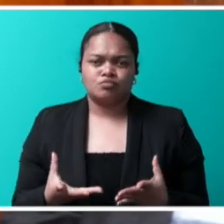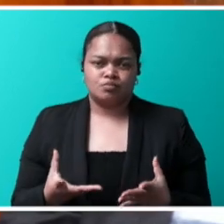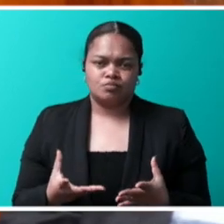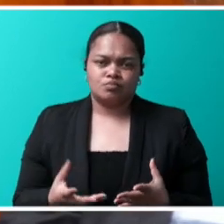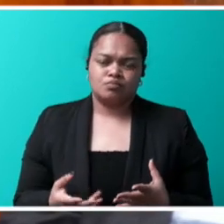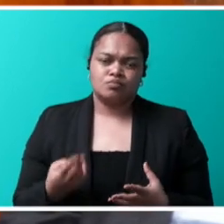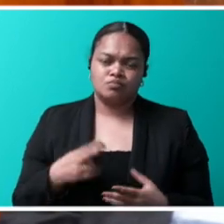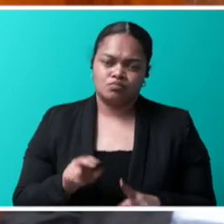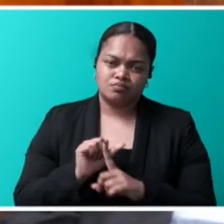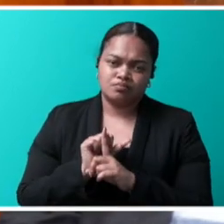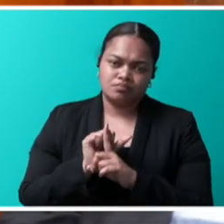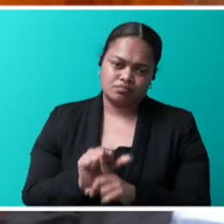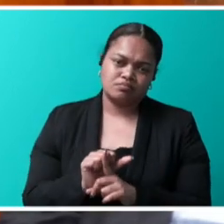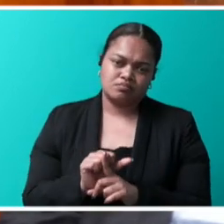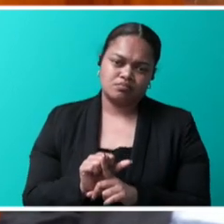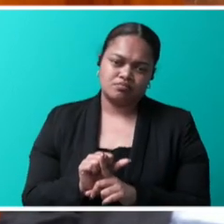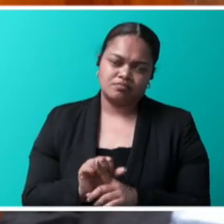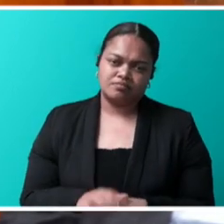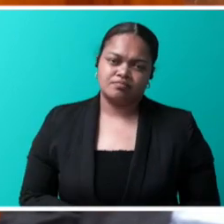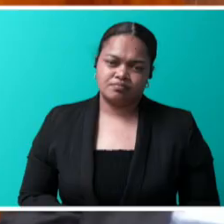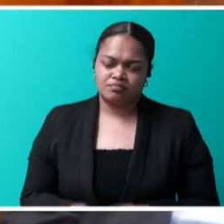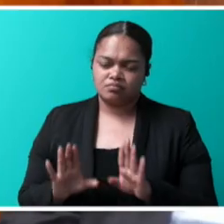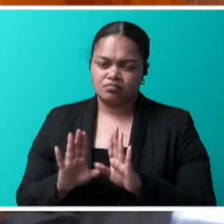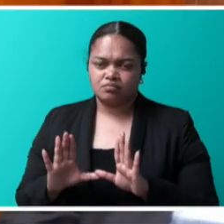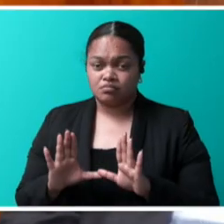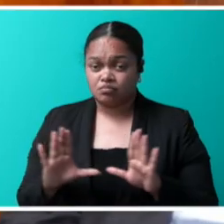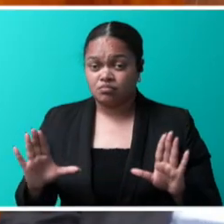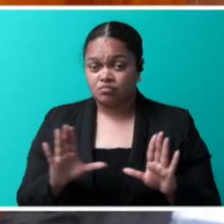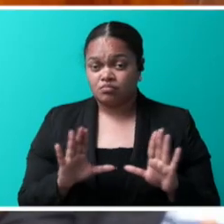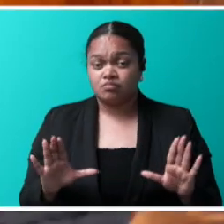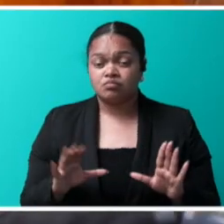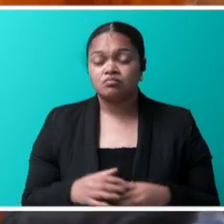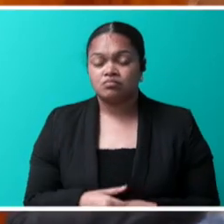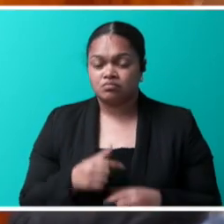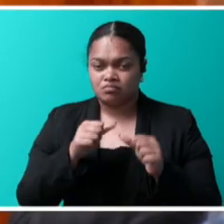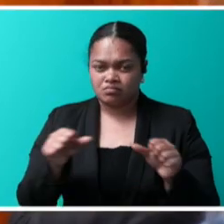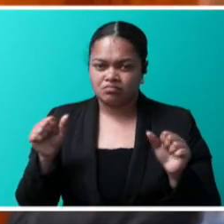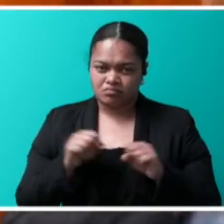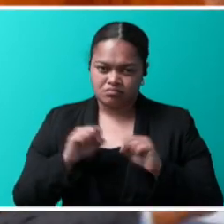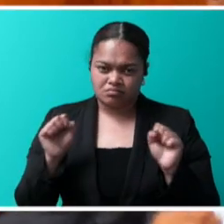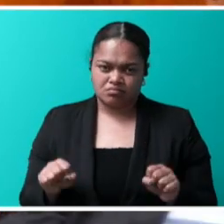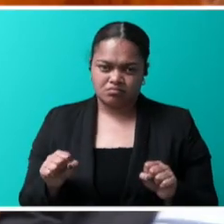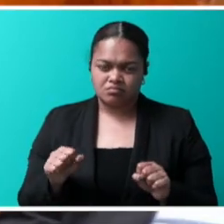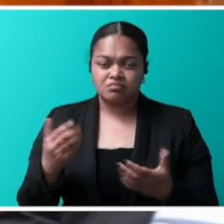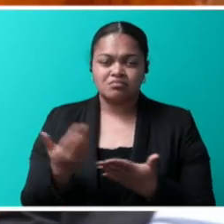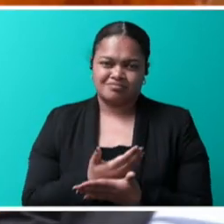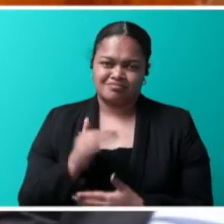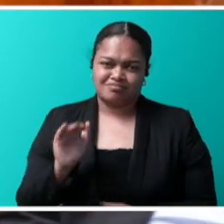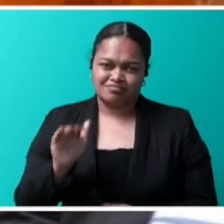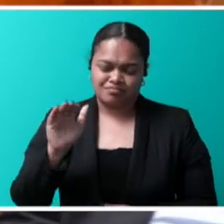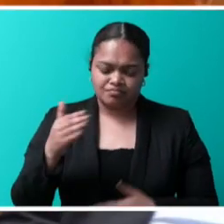to safeguard our borders, protect our agriculture system, and secure our future. Thank you, sir.